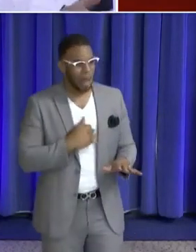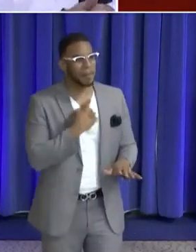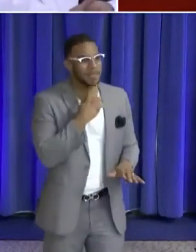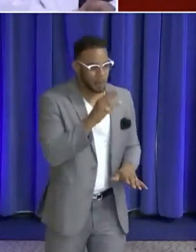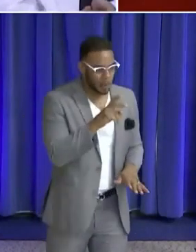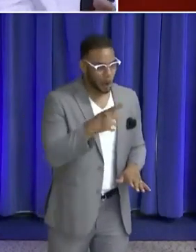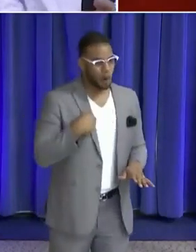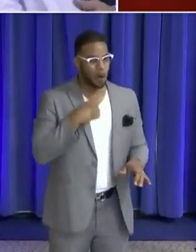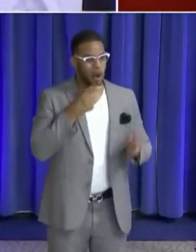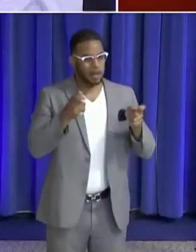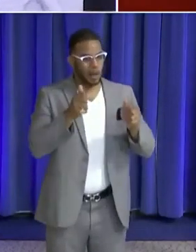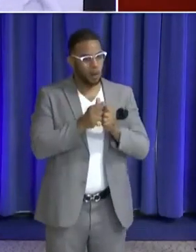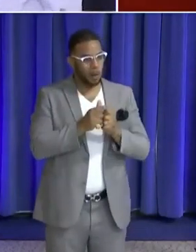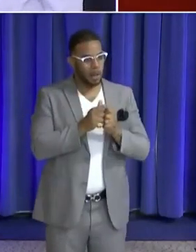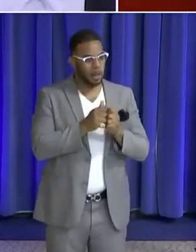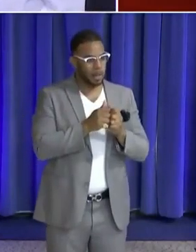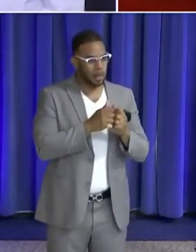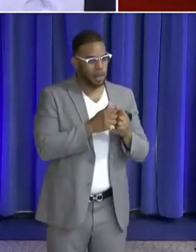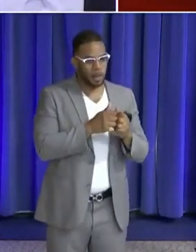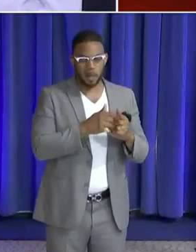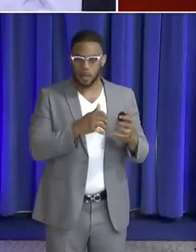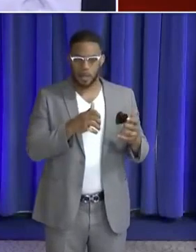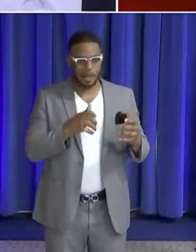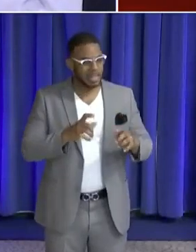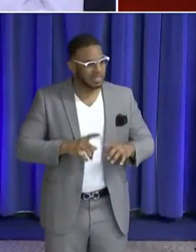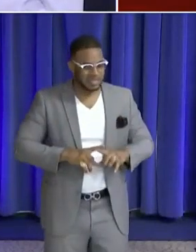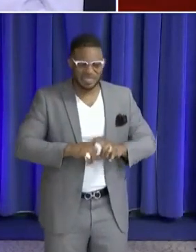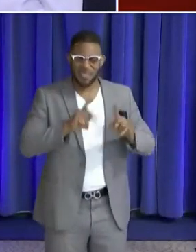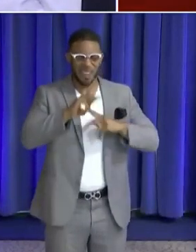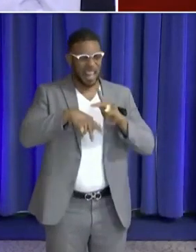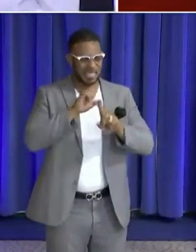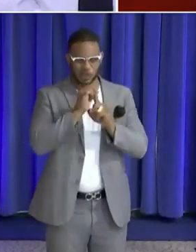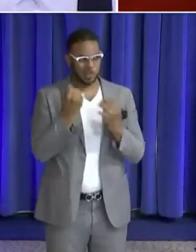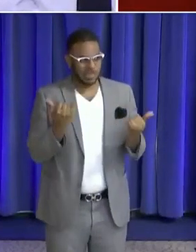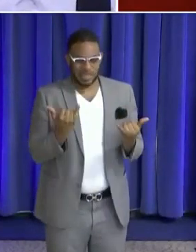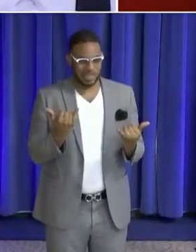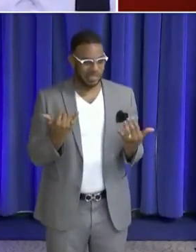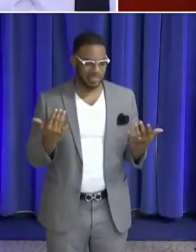We're dealing with a fluid and unprecedented situation.